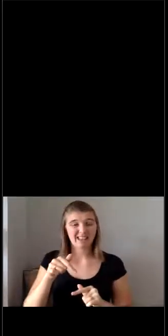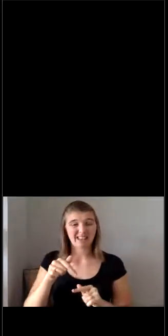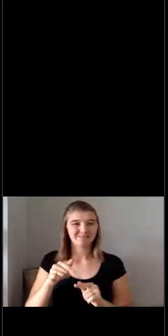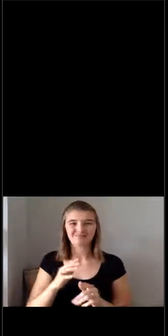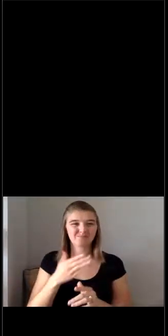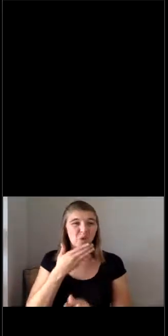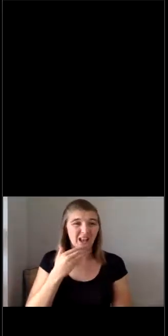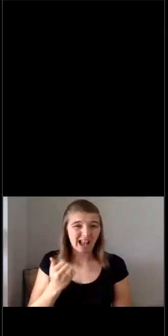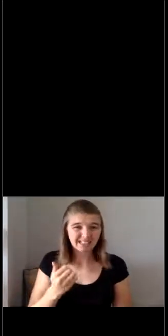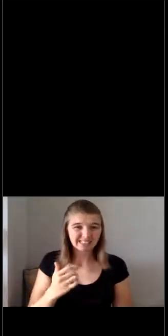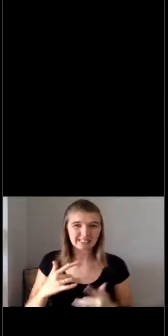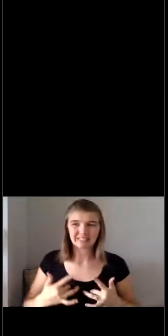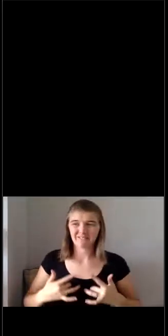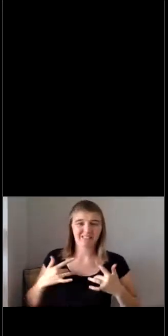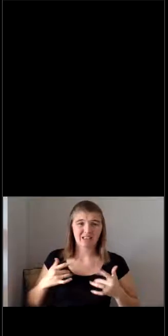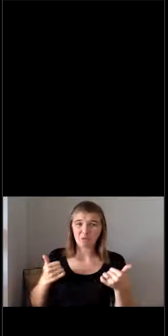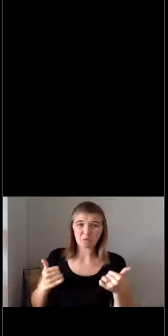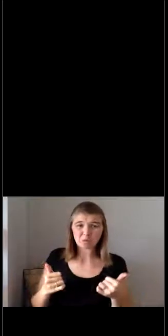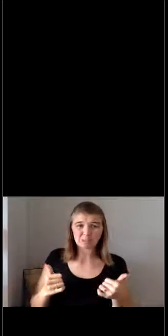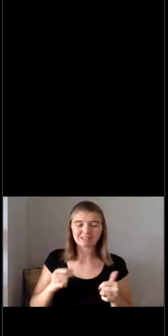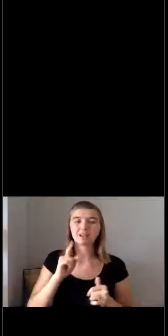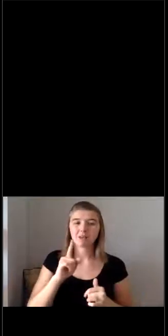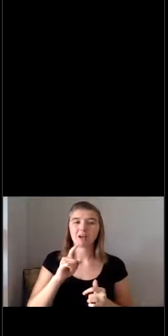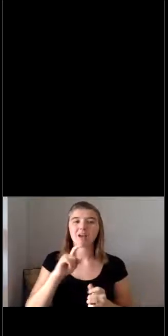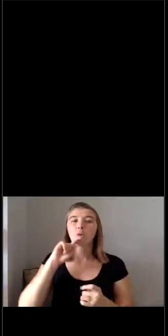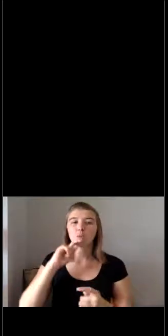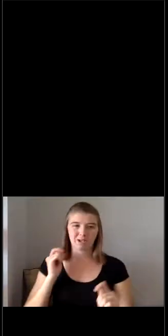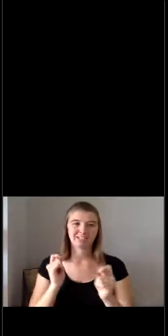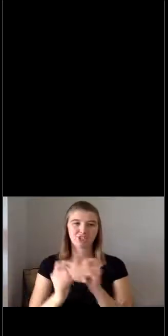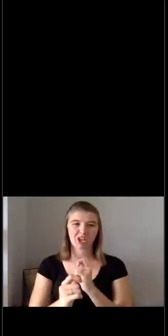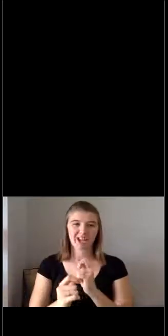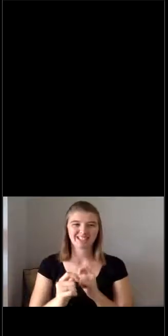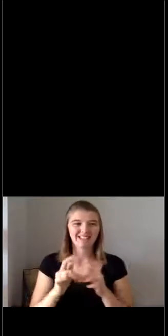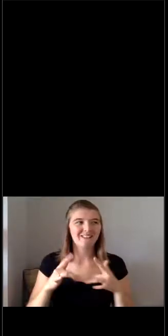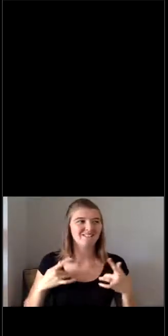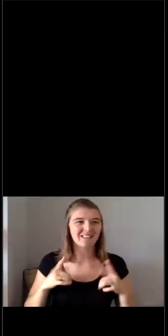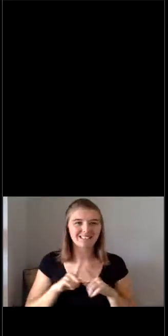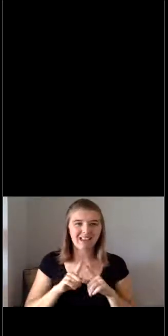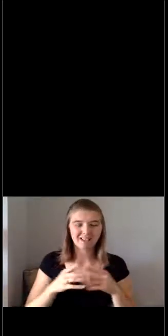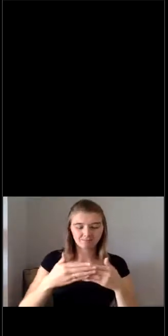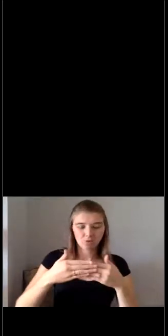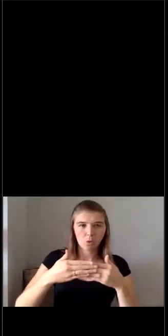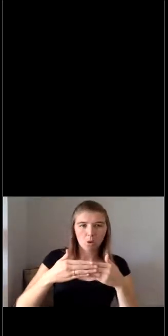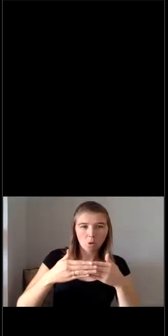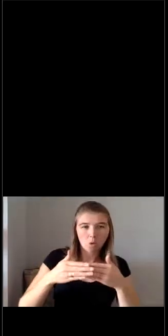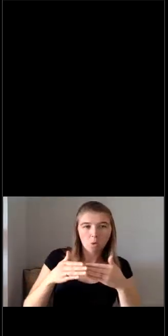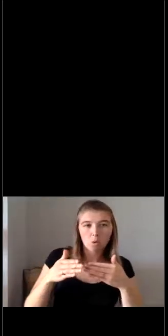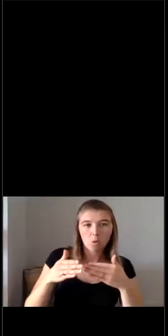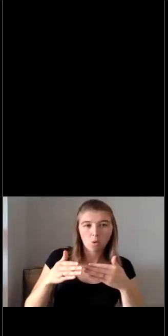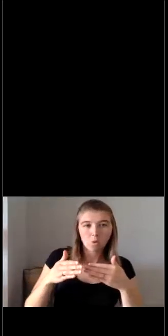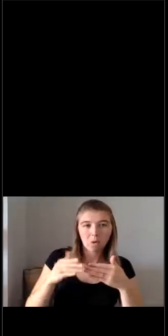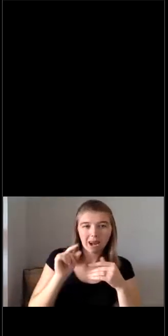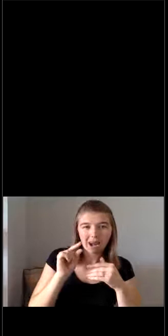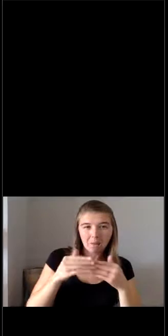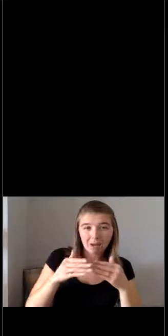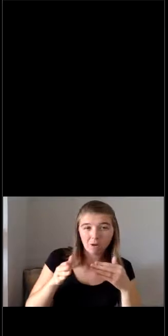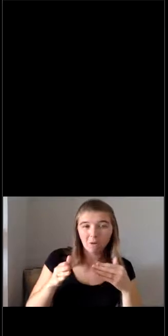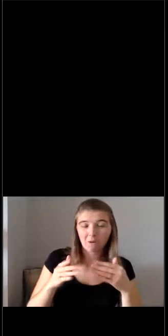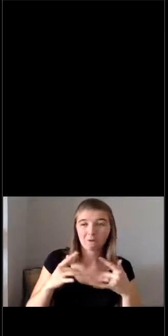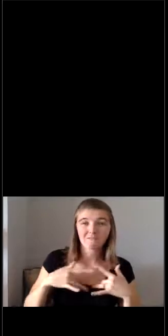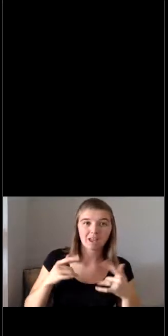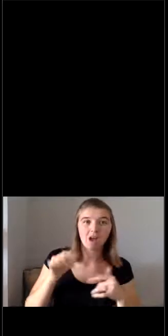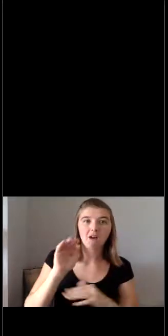that it will change. And that opens the door, that first kind of ray of light to a useful next step might be possible. Next one,